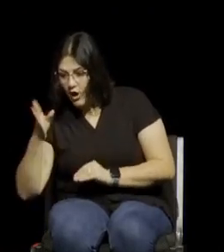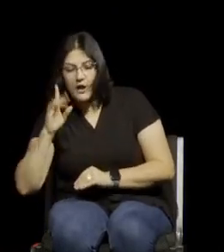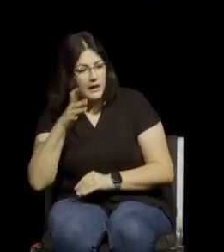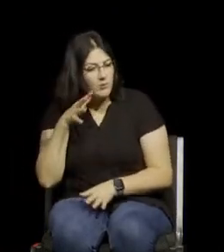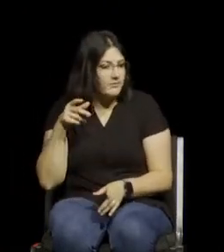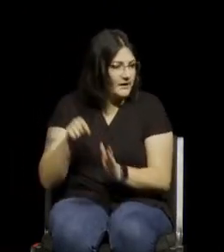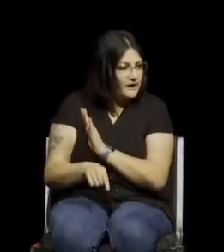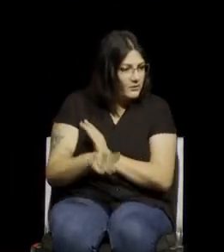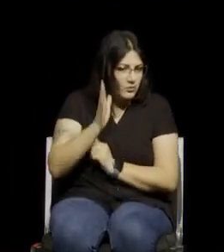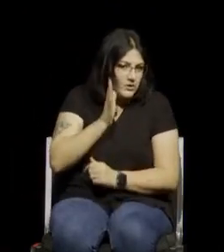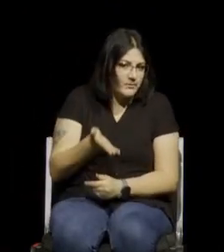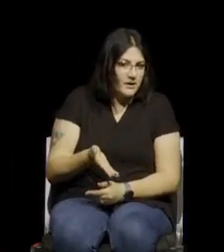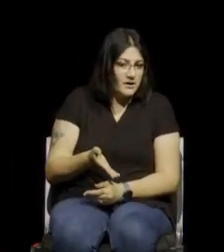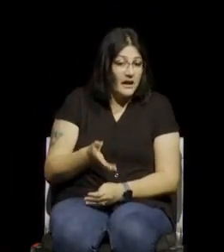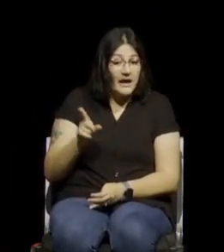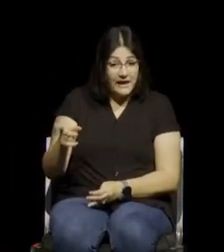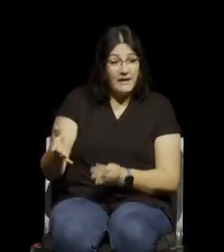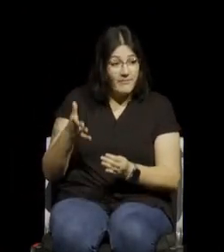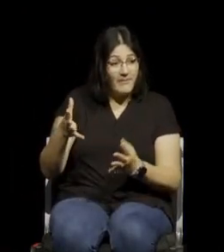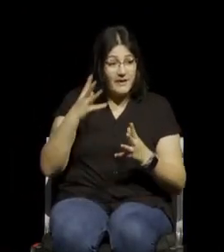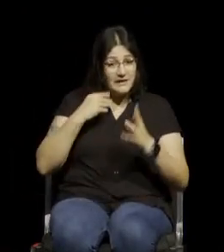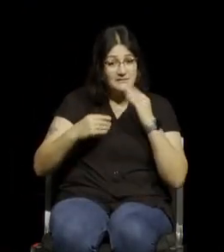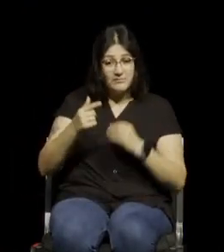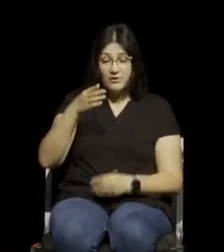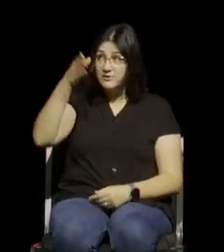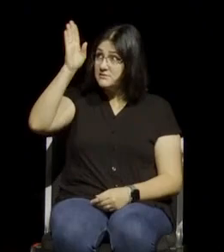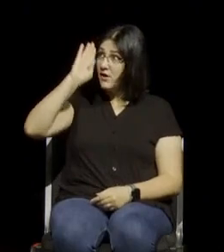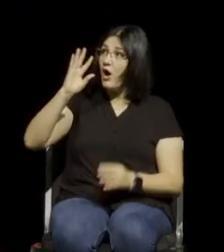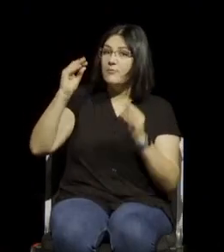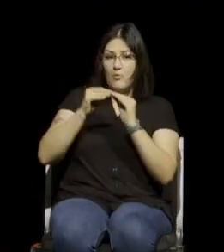prison camp than I probably ever will in my lifetime.